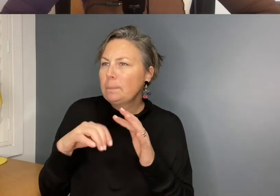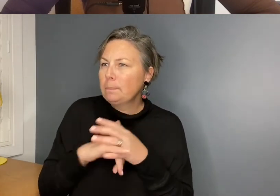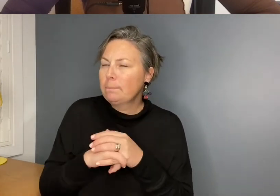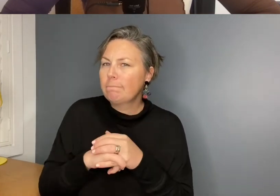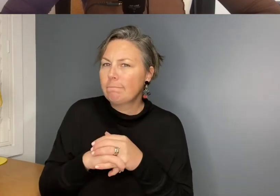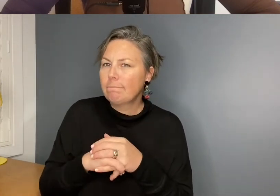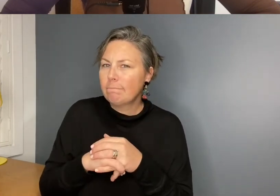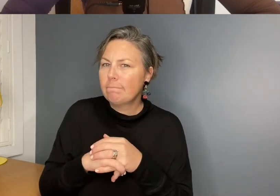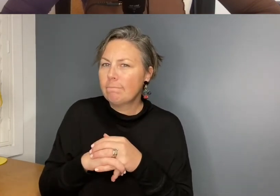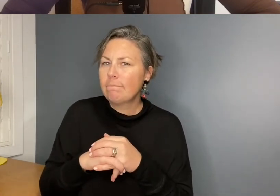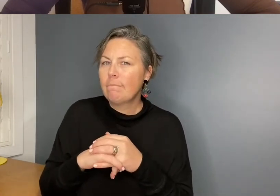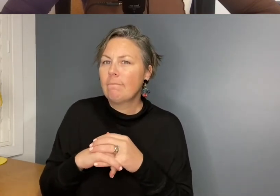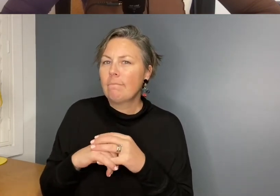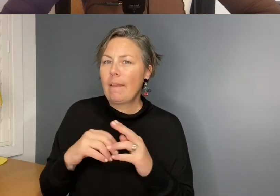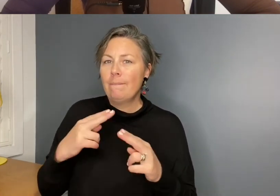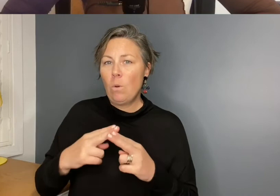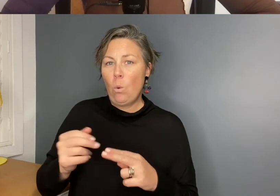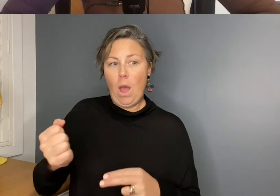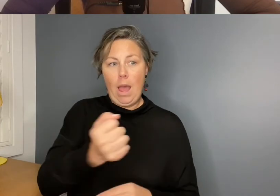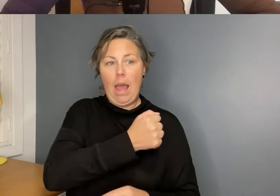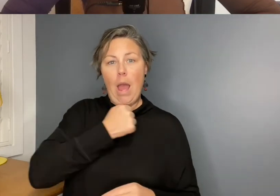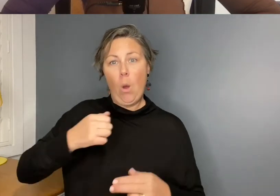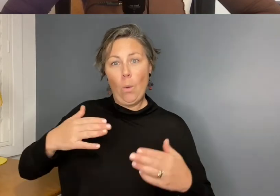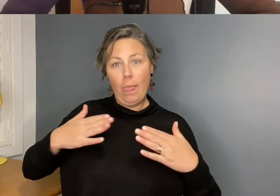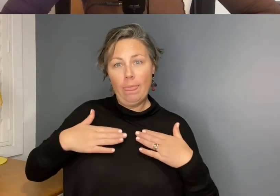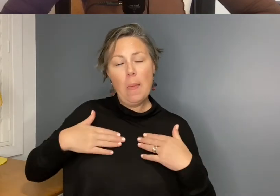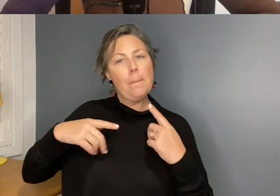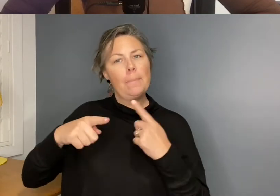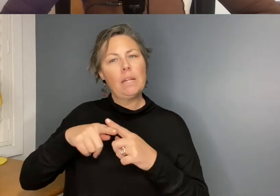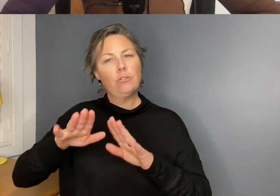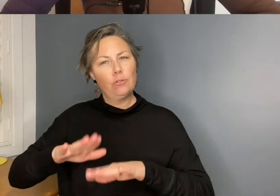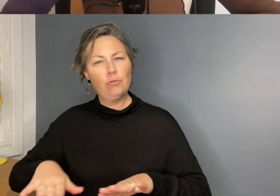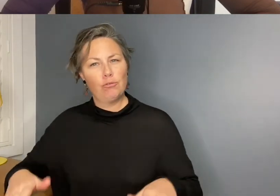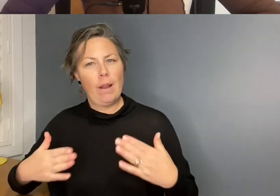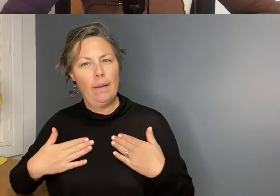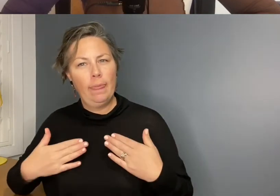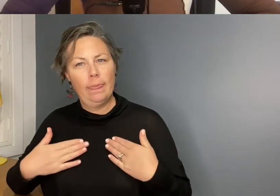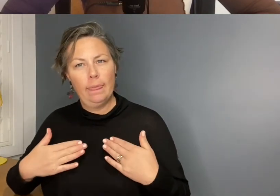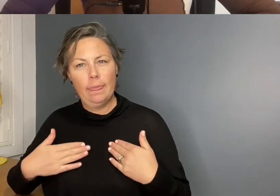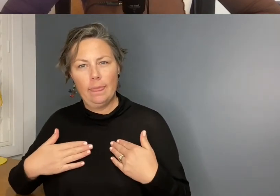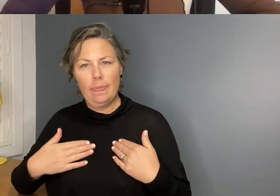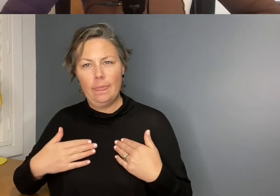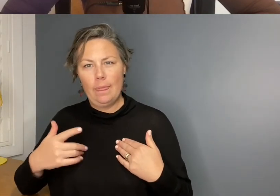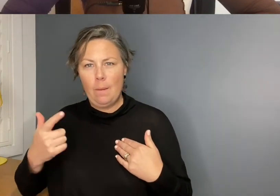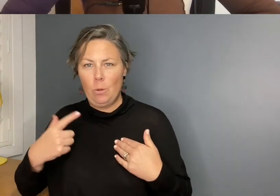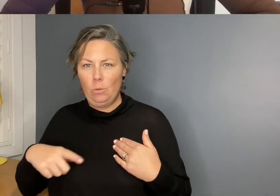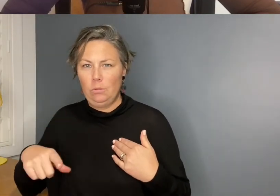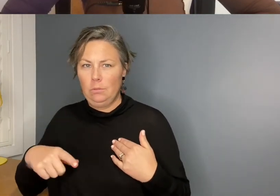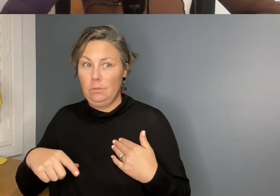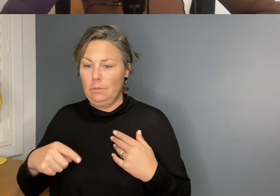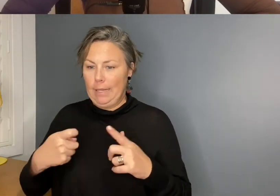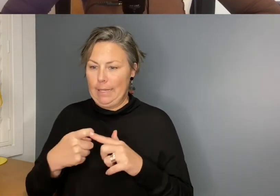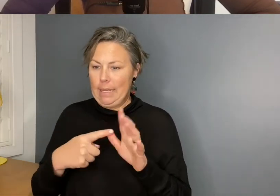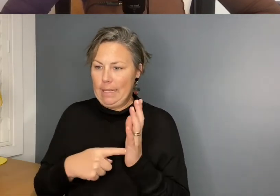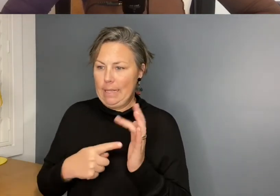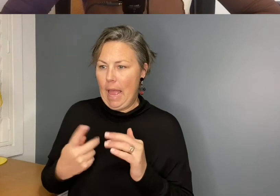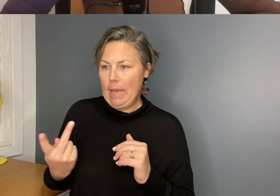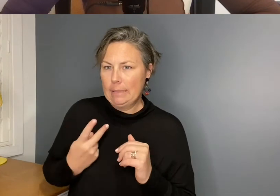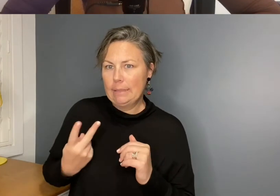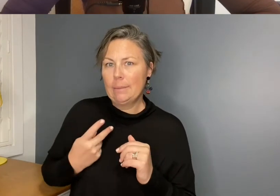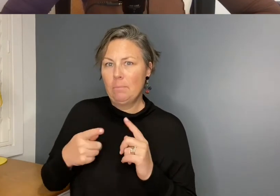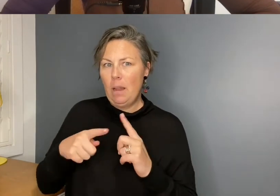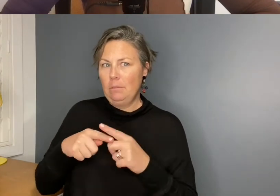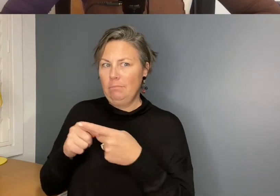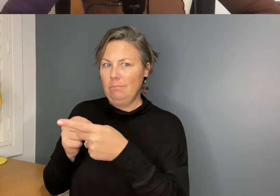but particularly as well, if you've got any more to support our kids' health, because I think that's what what Kate and I and most of our audience is concerned about